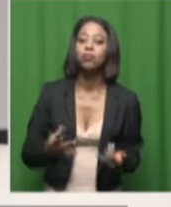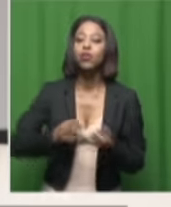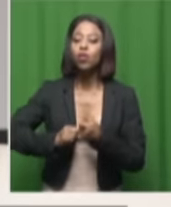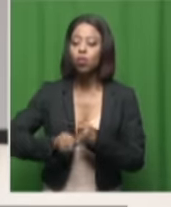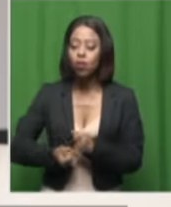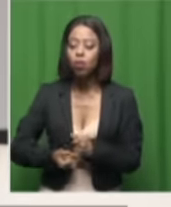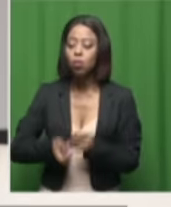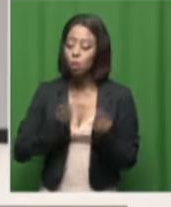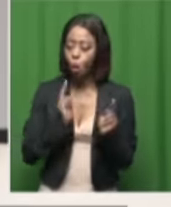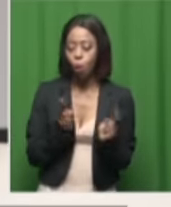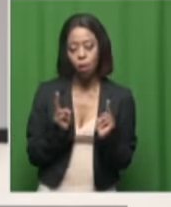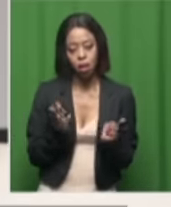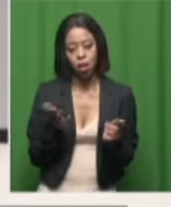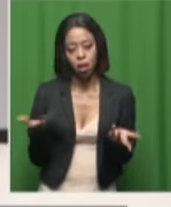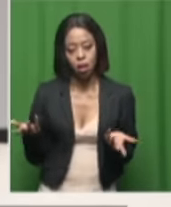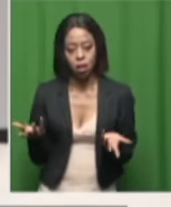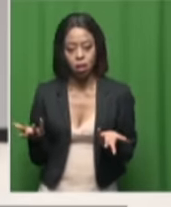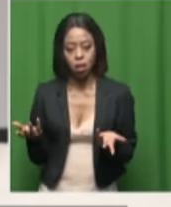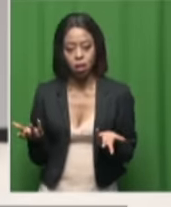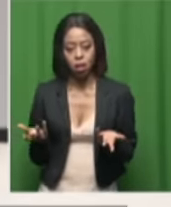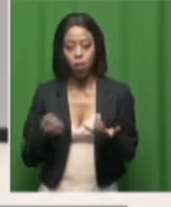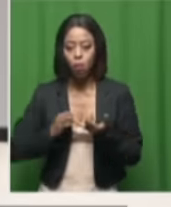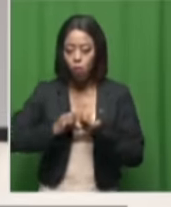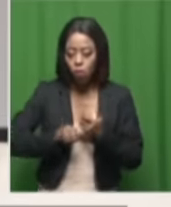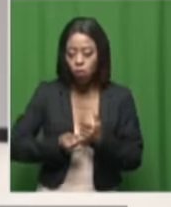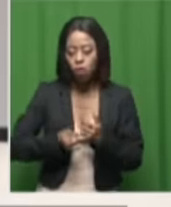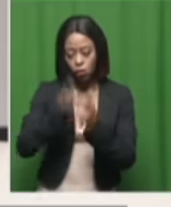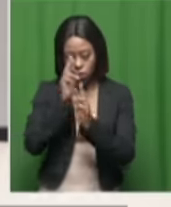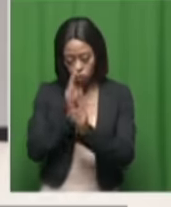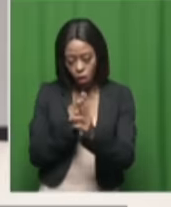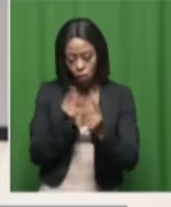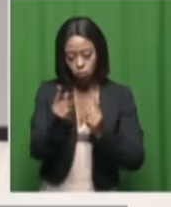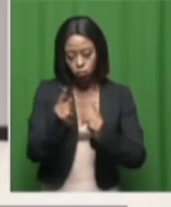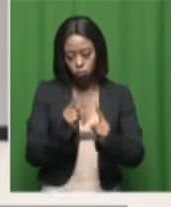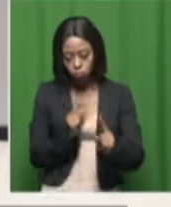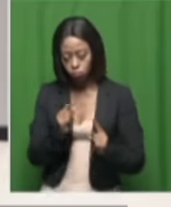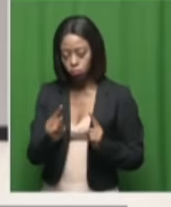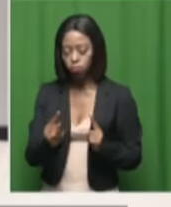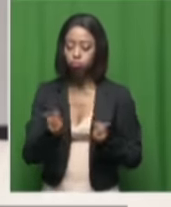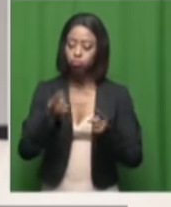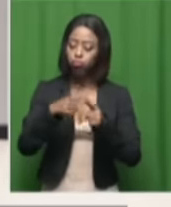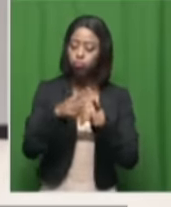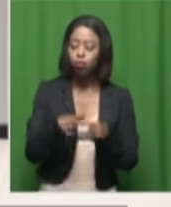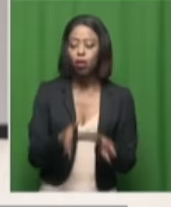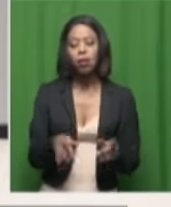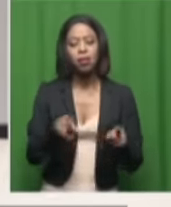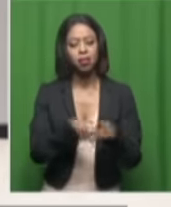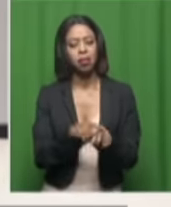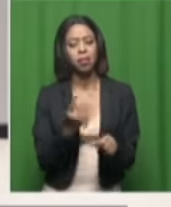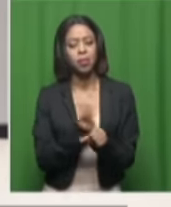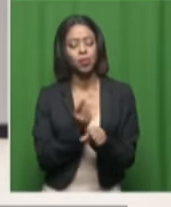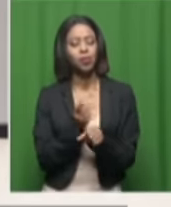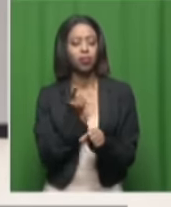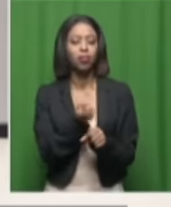as normal as possible. Yeah. We try to keep our respect, and the players